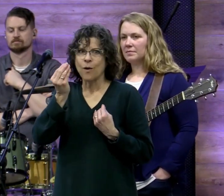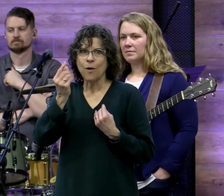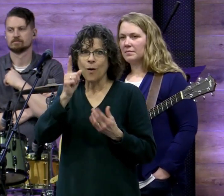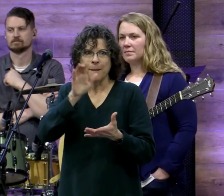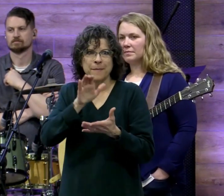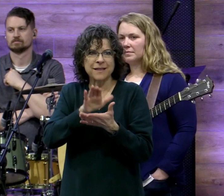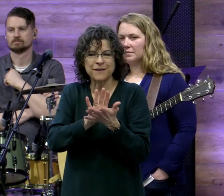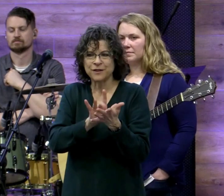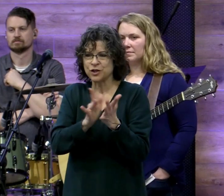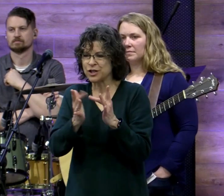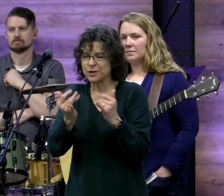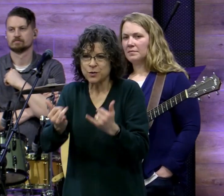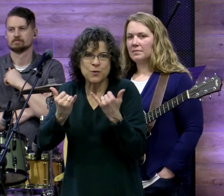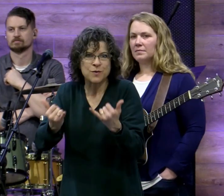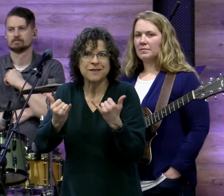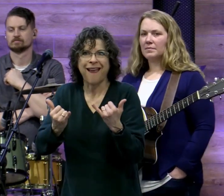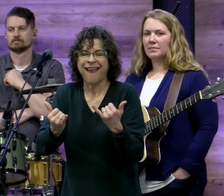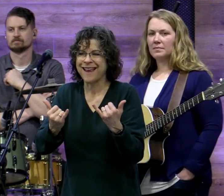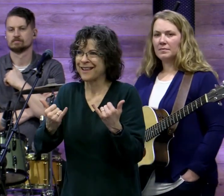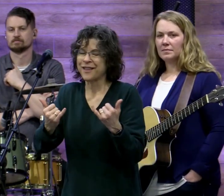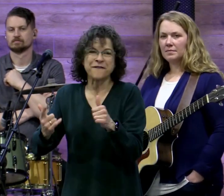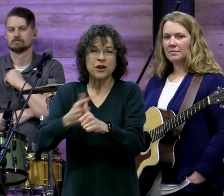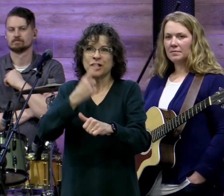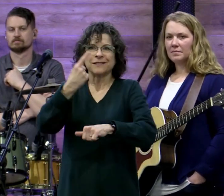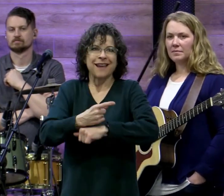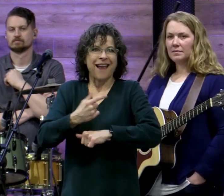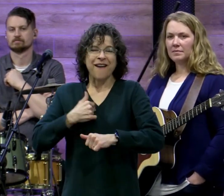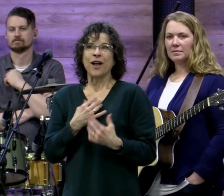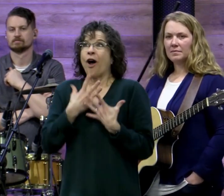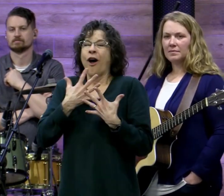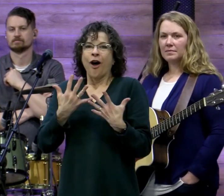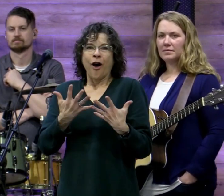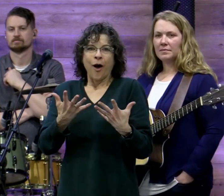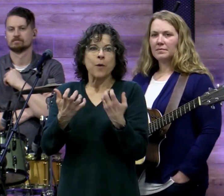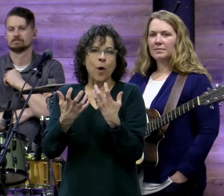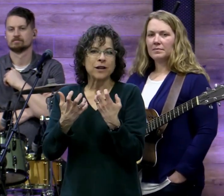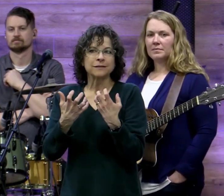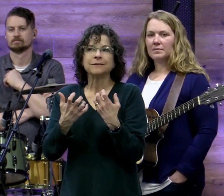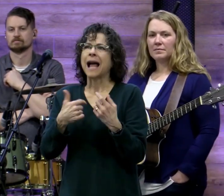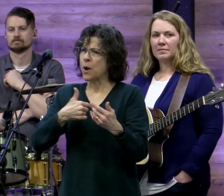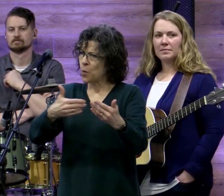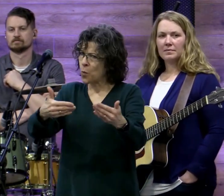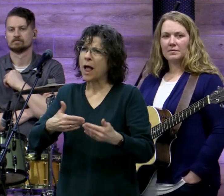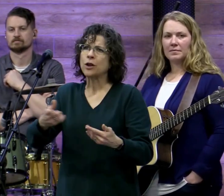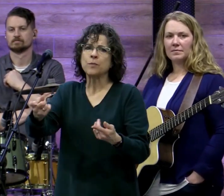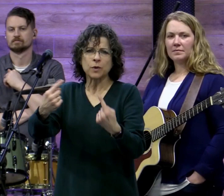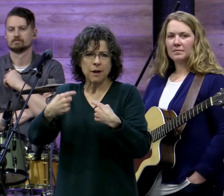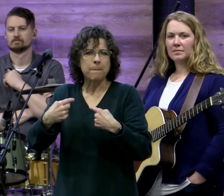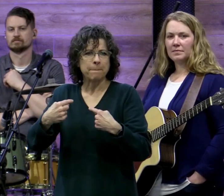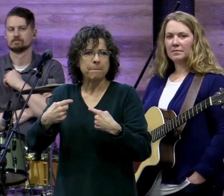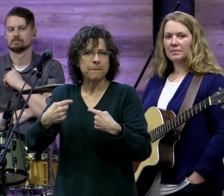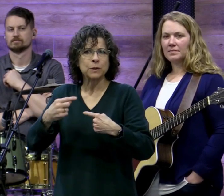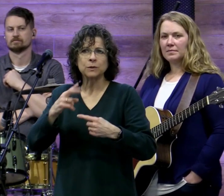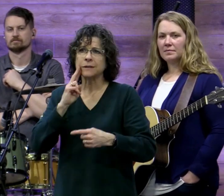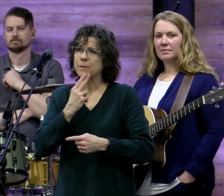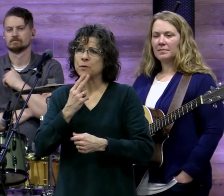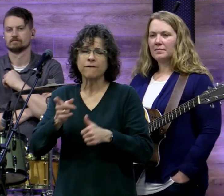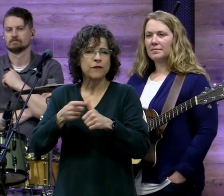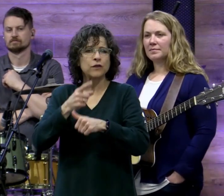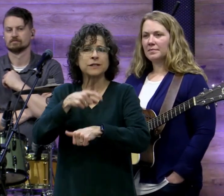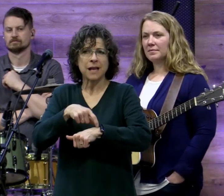him, you've put your faith and trust in him alone to save you, then I want to welcome you to come to this table for the first time in your life in